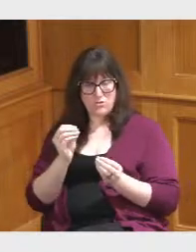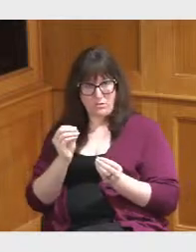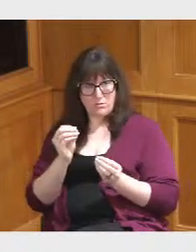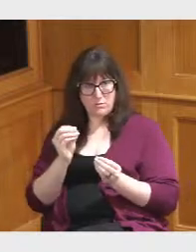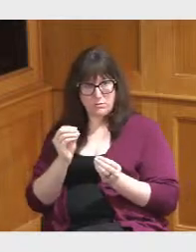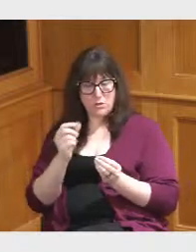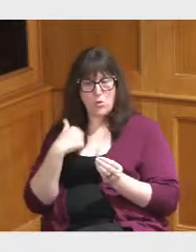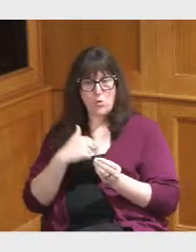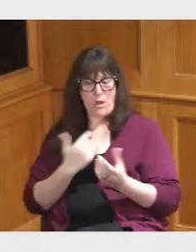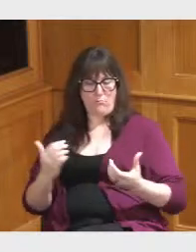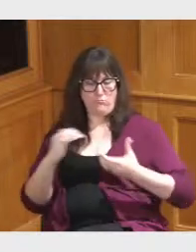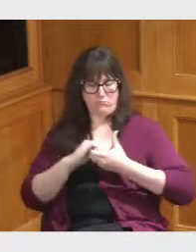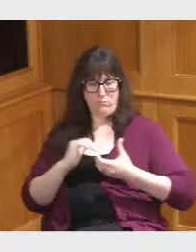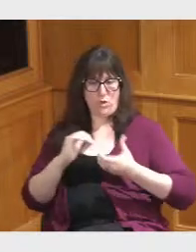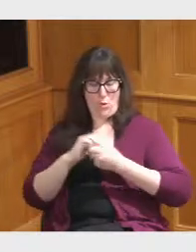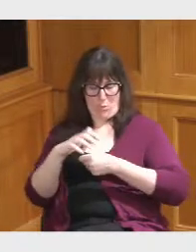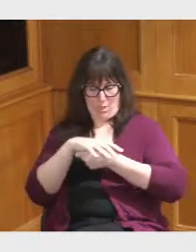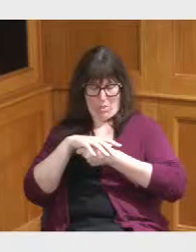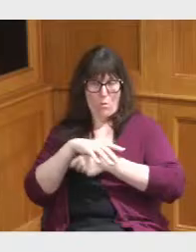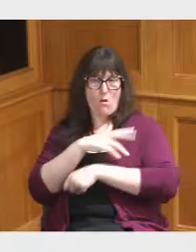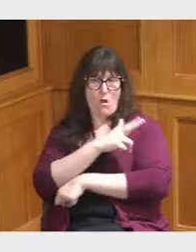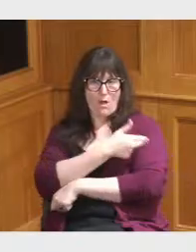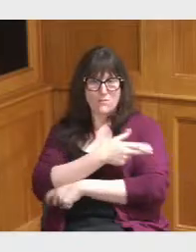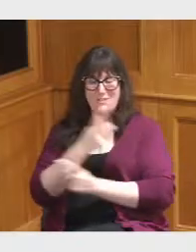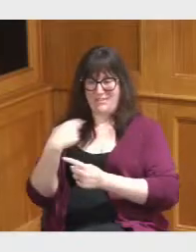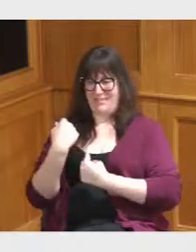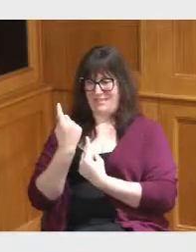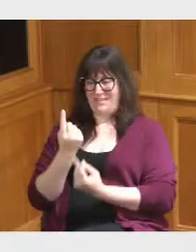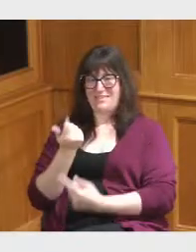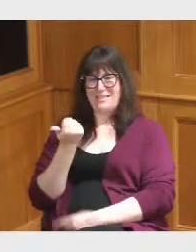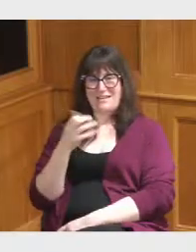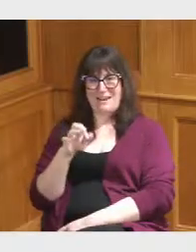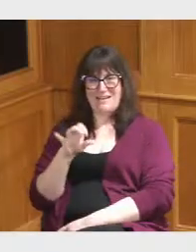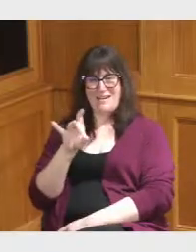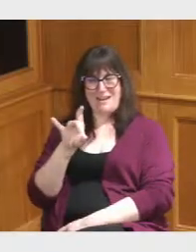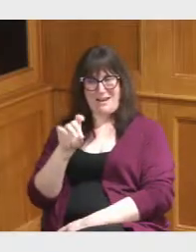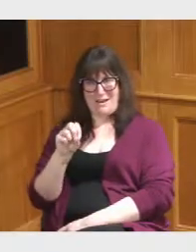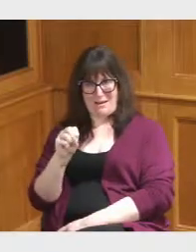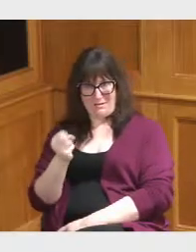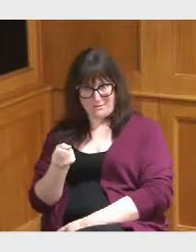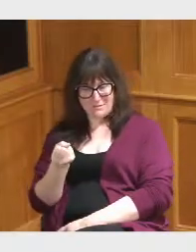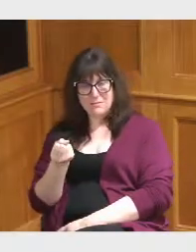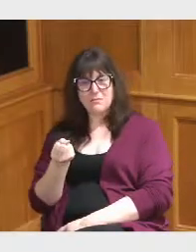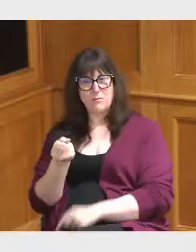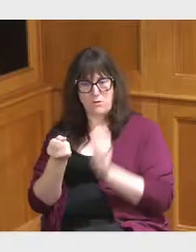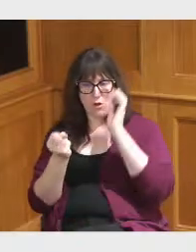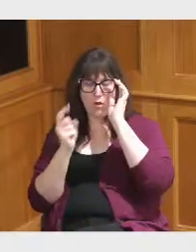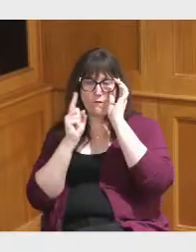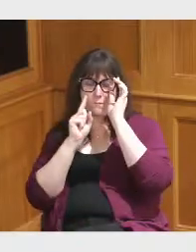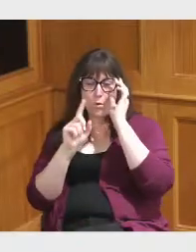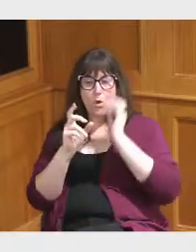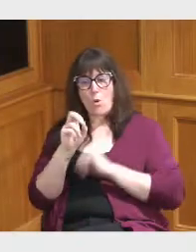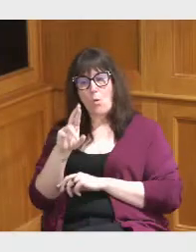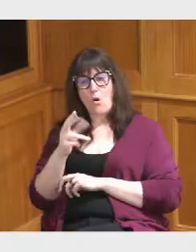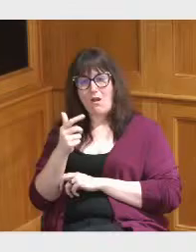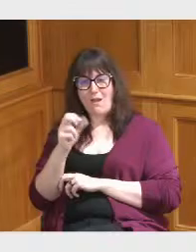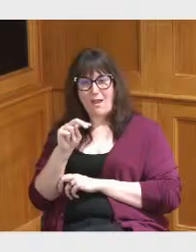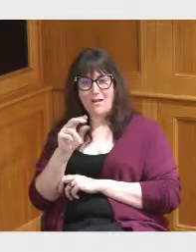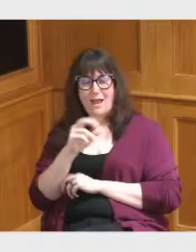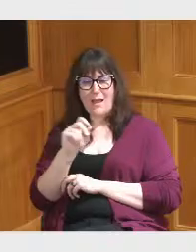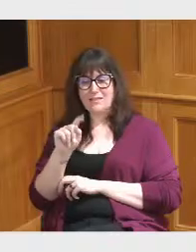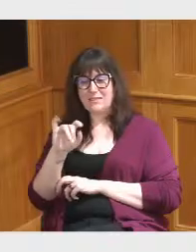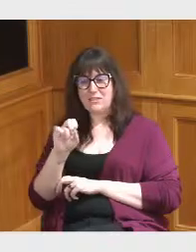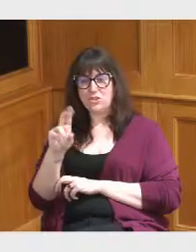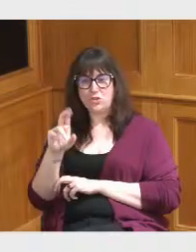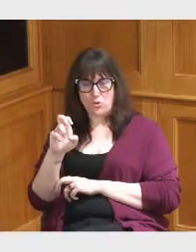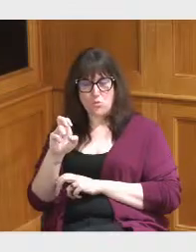worked closely with local hospitals since the 1980s to facilitate the recovery of organ and tissue donation, which has saved and